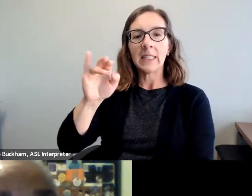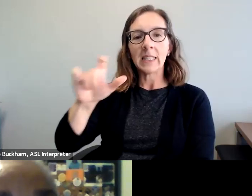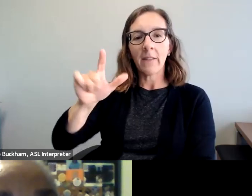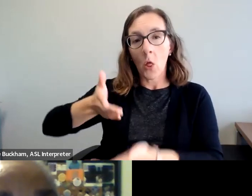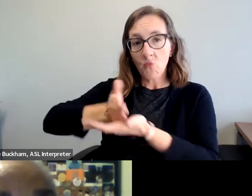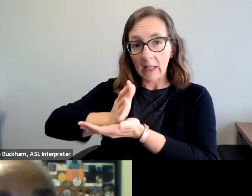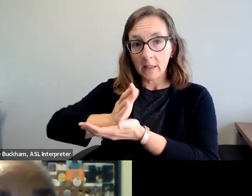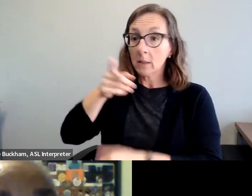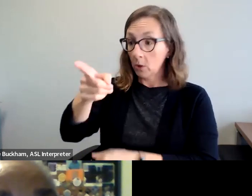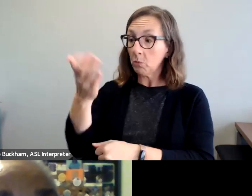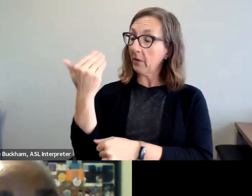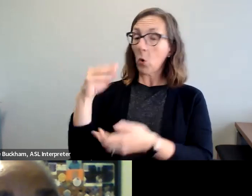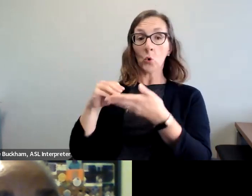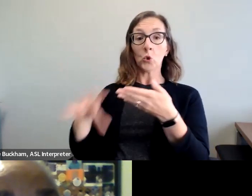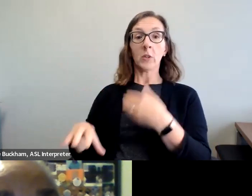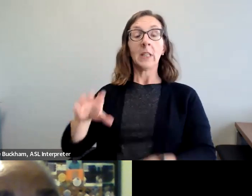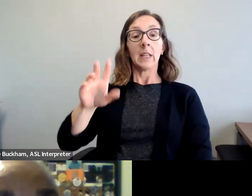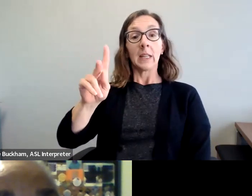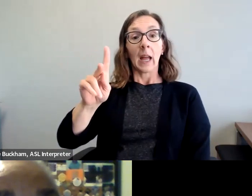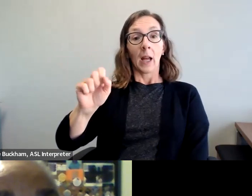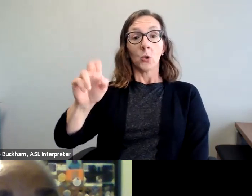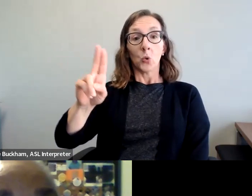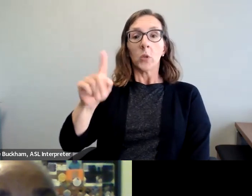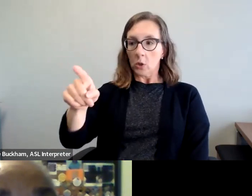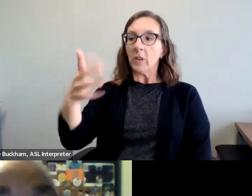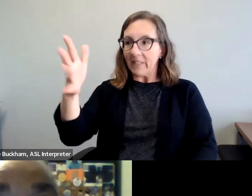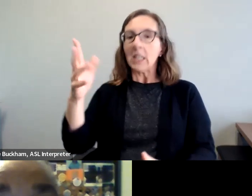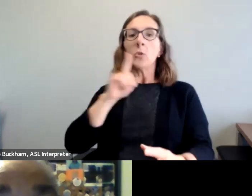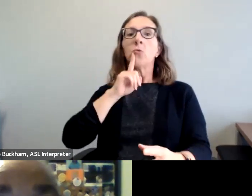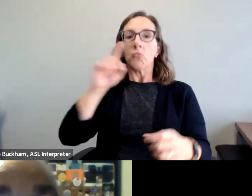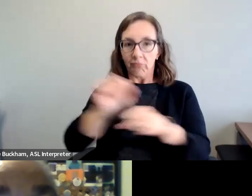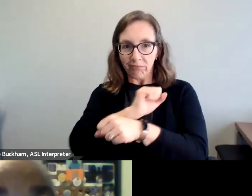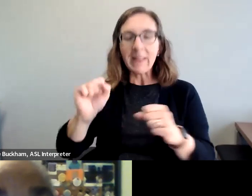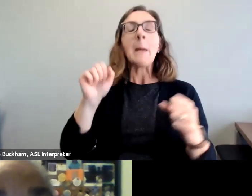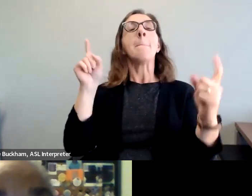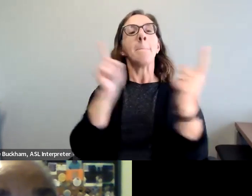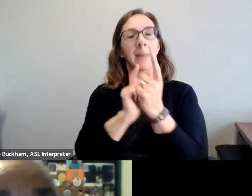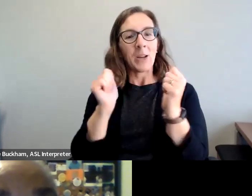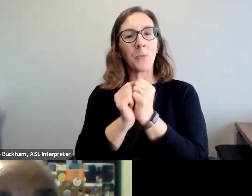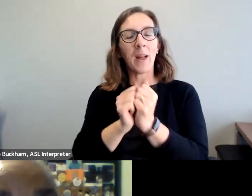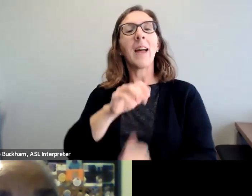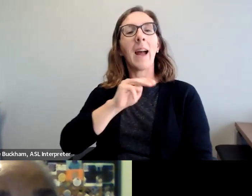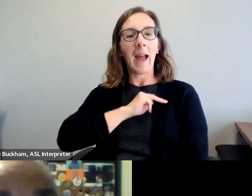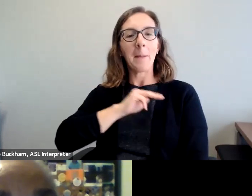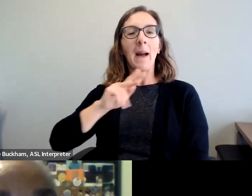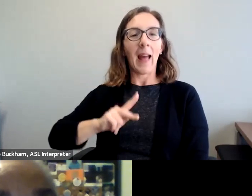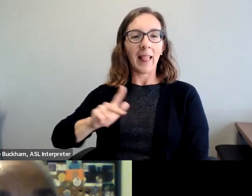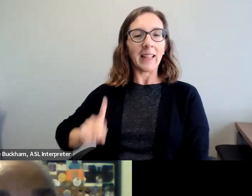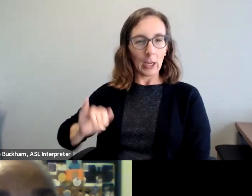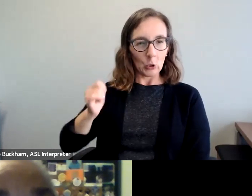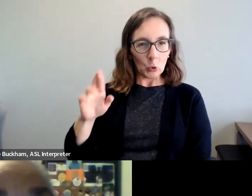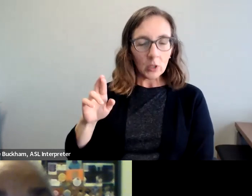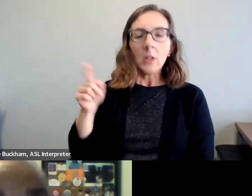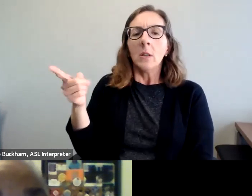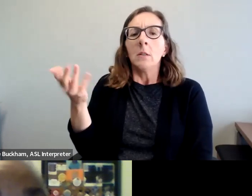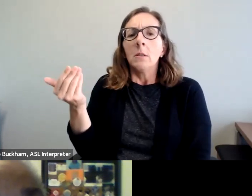at KSU, you met with Dr. Martin Luther King Jr. Of course. Could you talk a little bit about what it was like